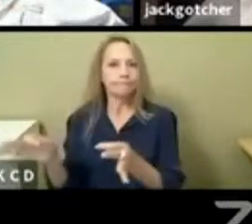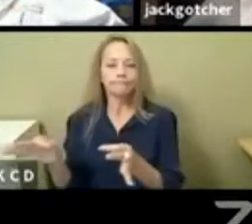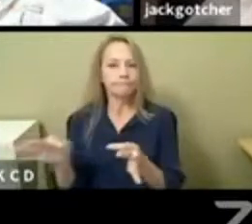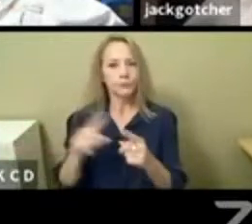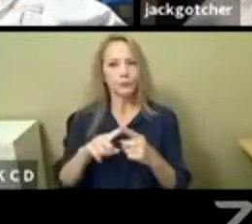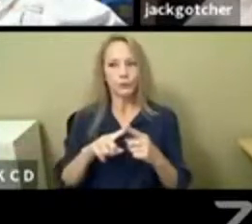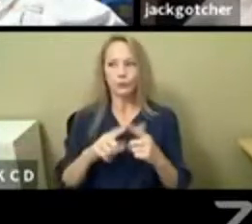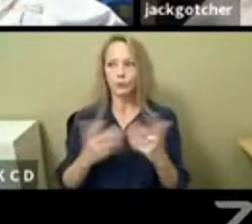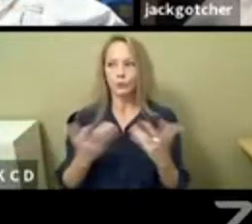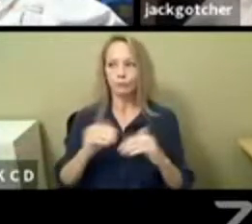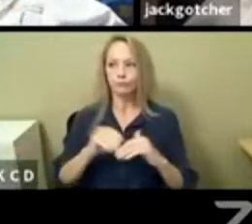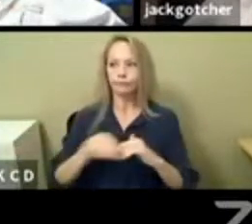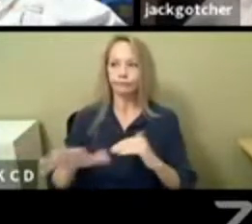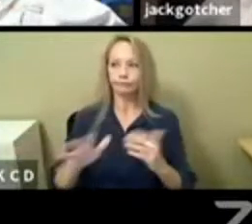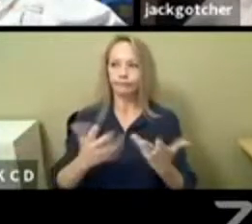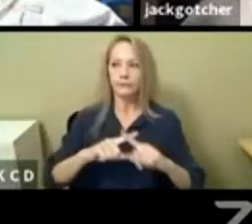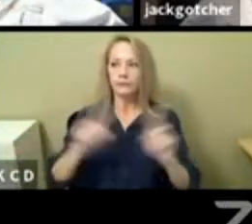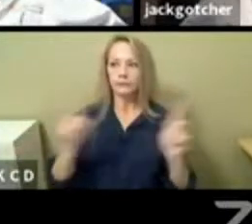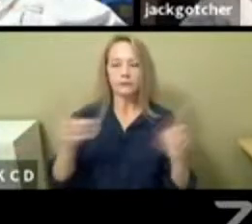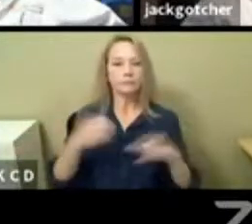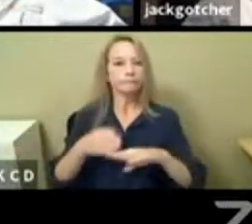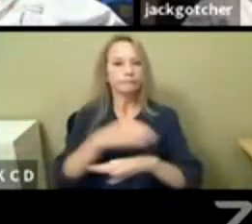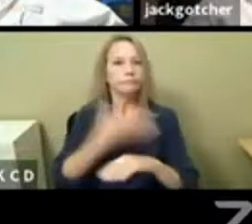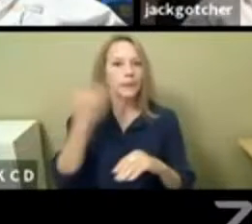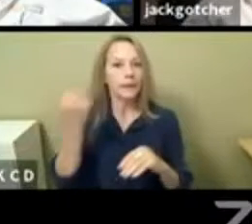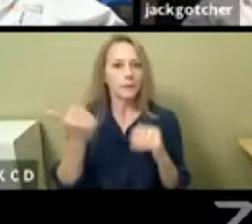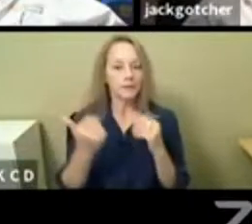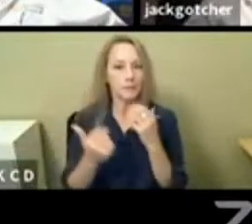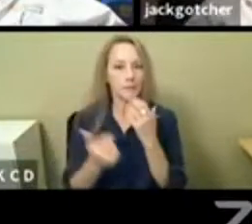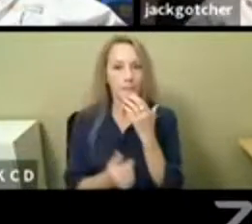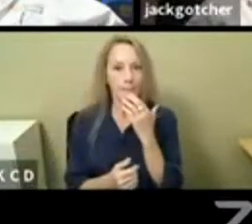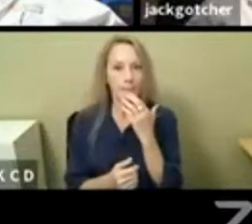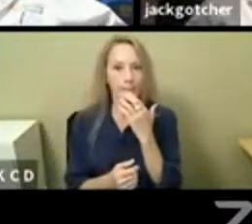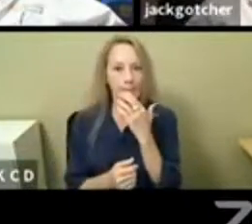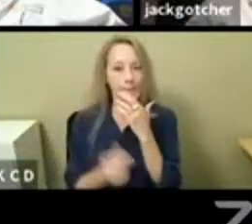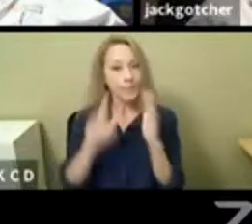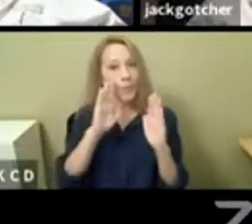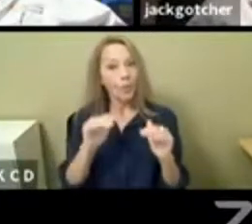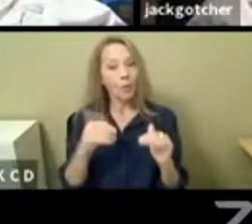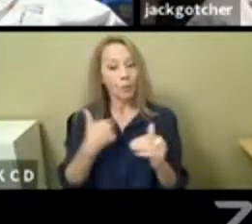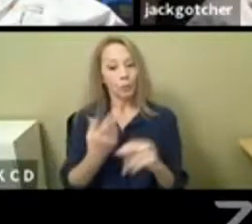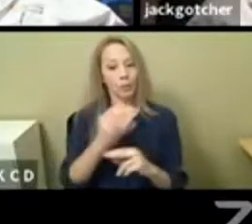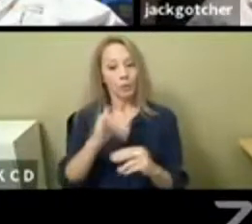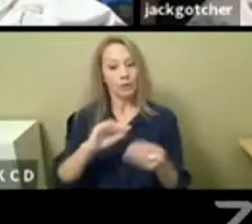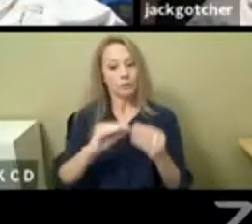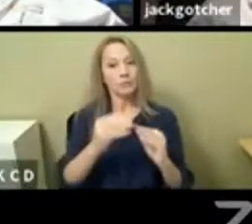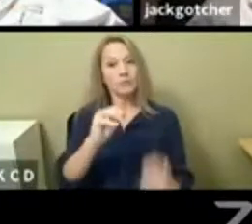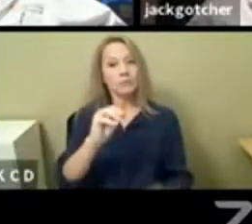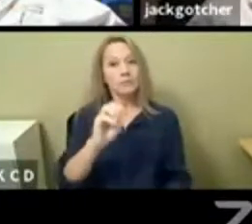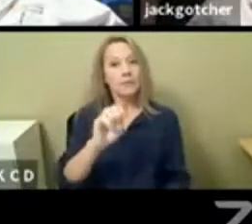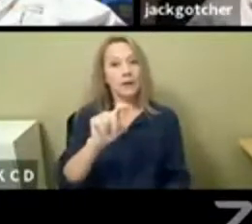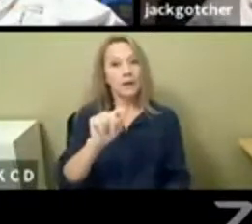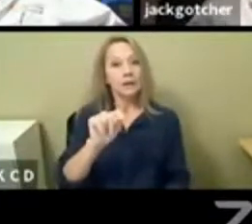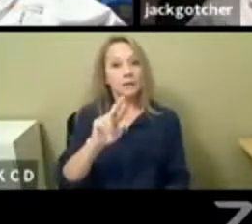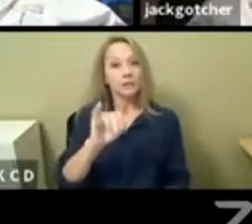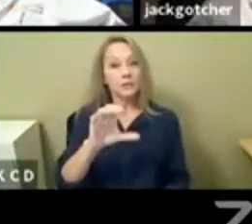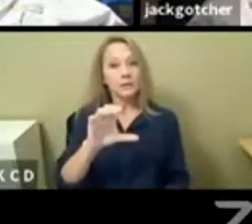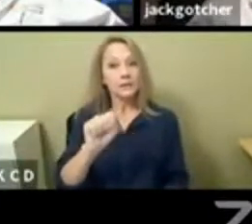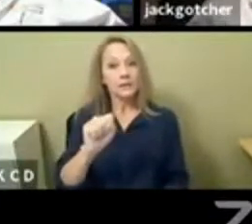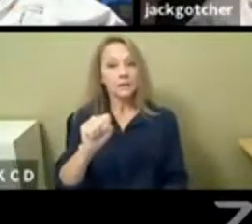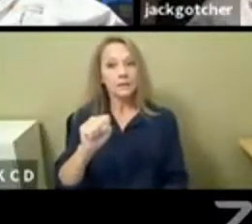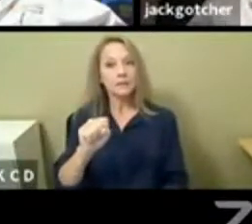think, honestly, I would hope that we're using these metrics to not